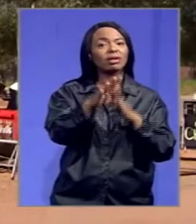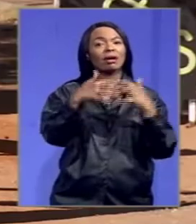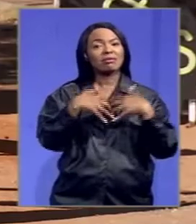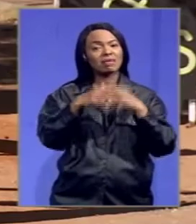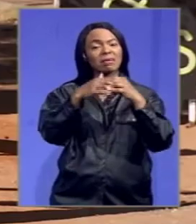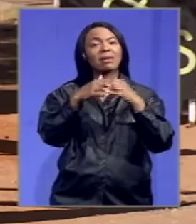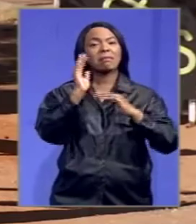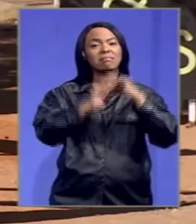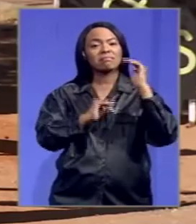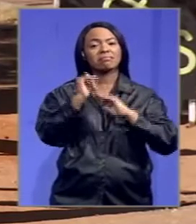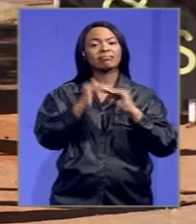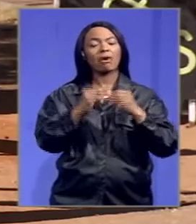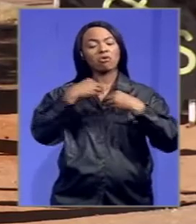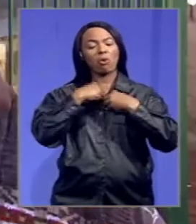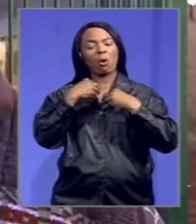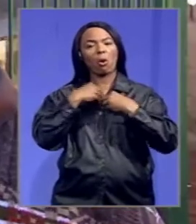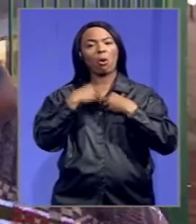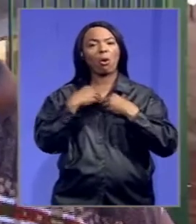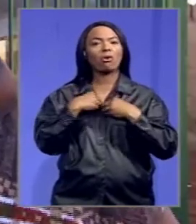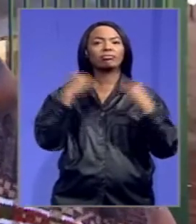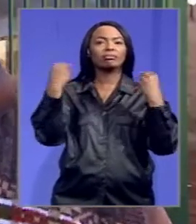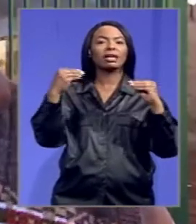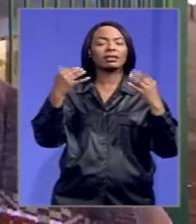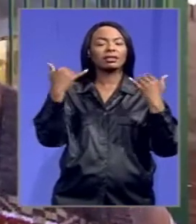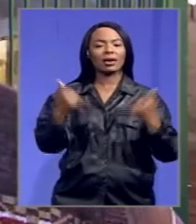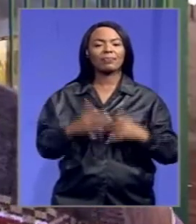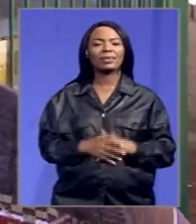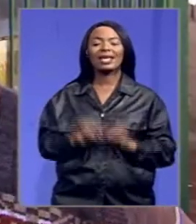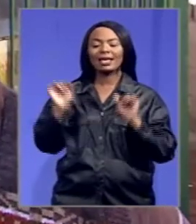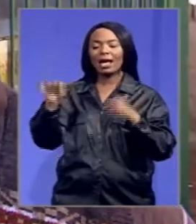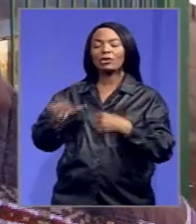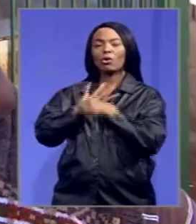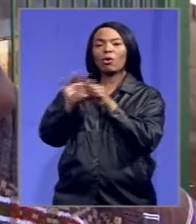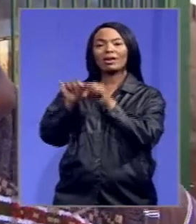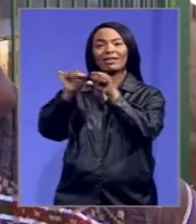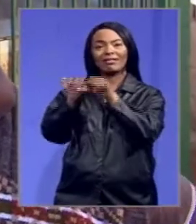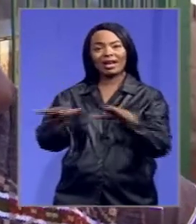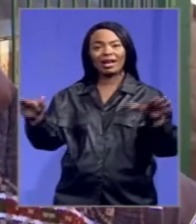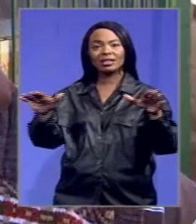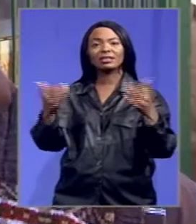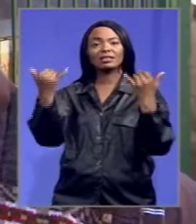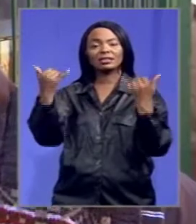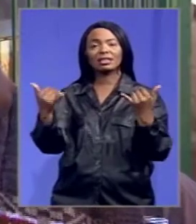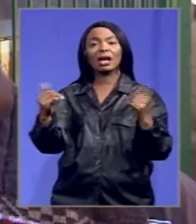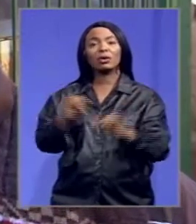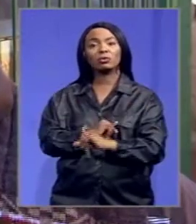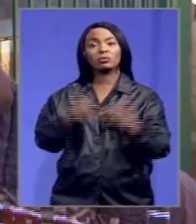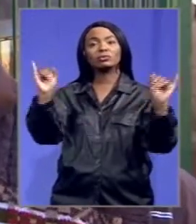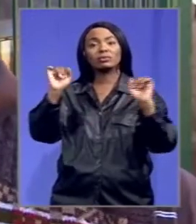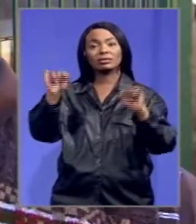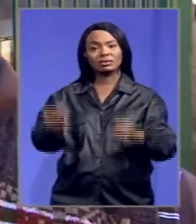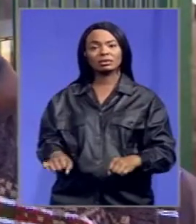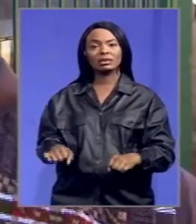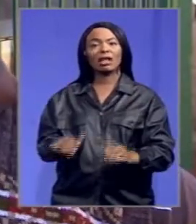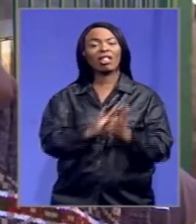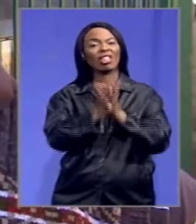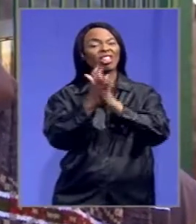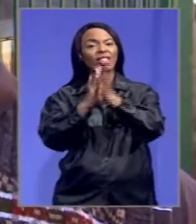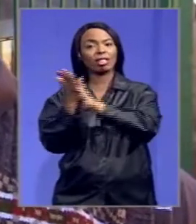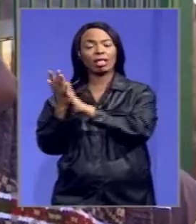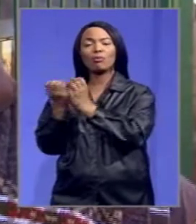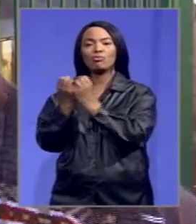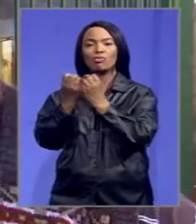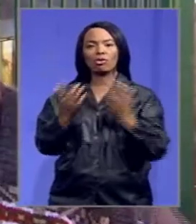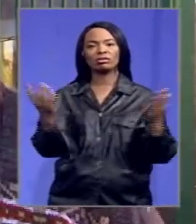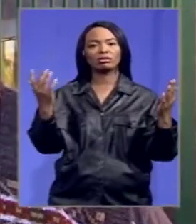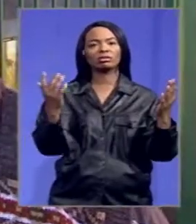hobane COVID a se ntho e le gore re lebeletse tlatla le roborobo le na le tlile la tlogo seng. And